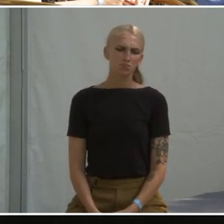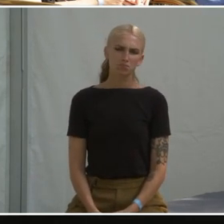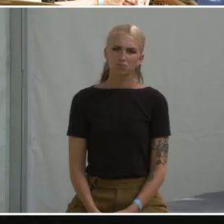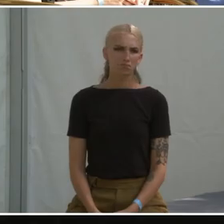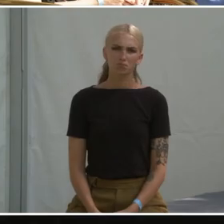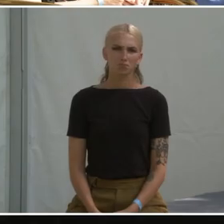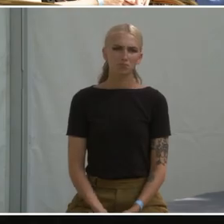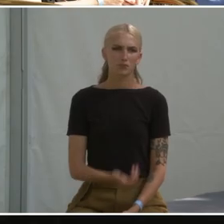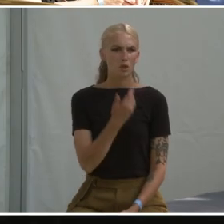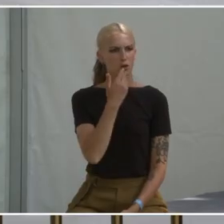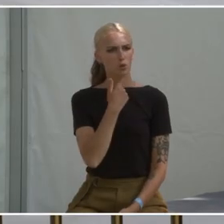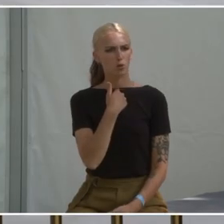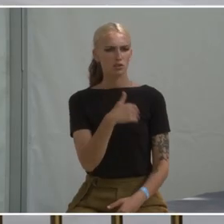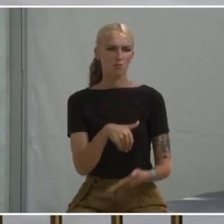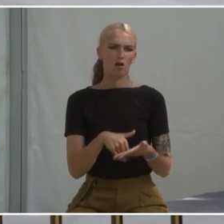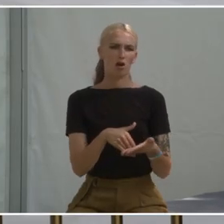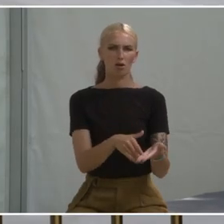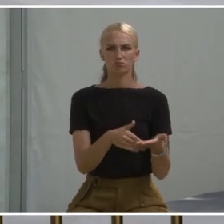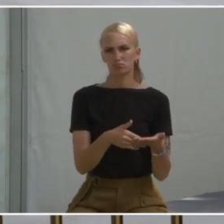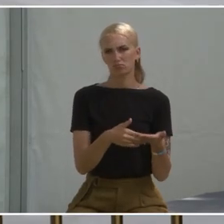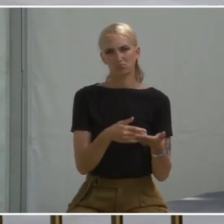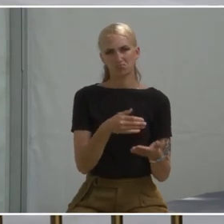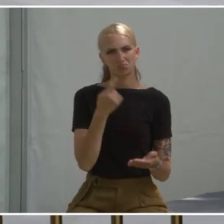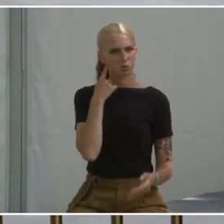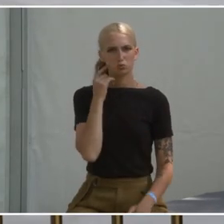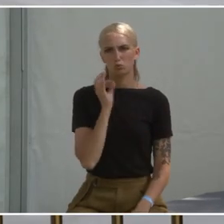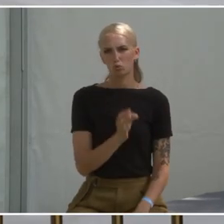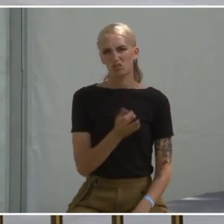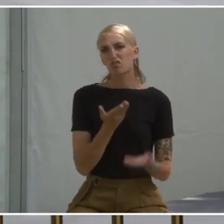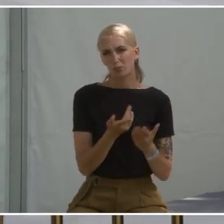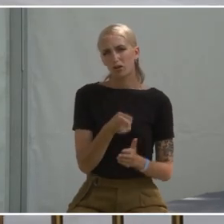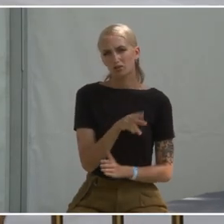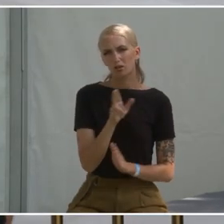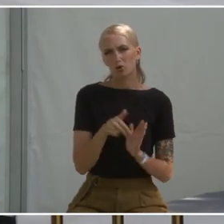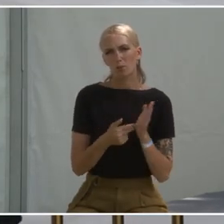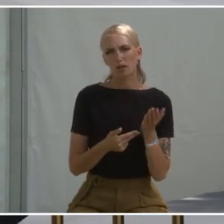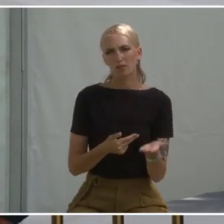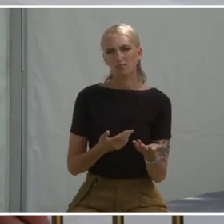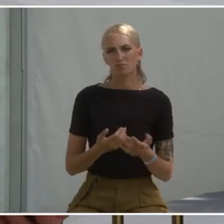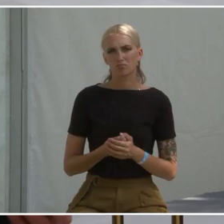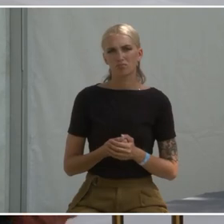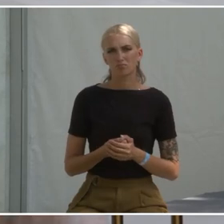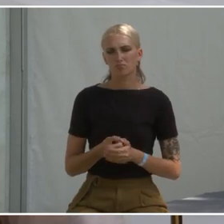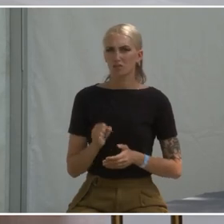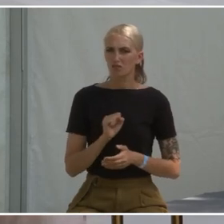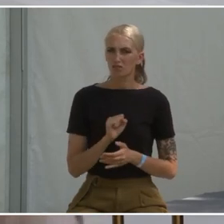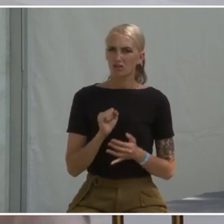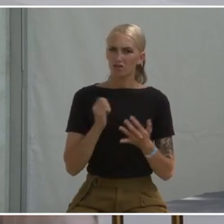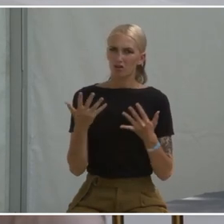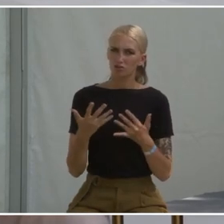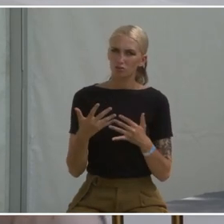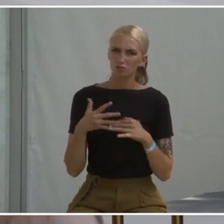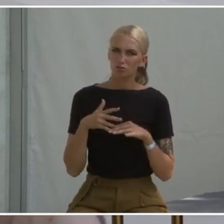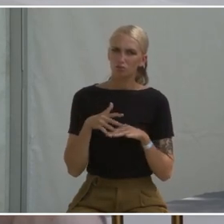they're asking for help, and that's probably the problem. because I think it's really structural. I think we have to kick. We have to